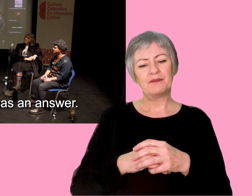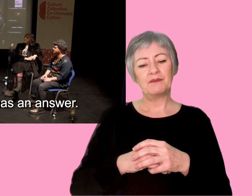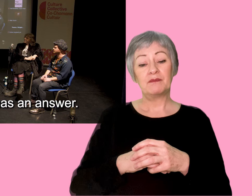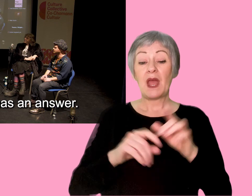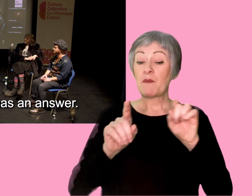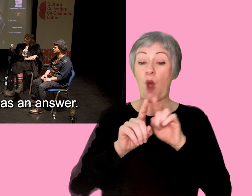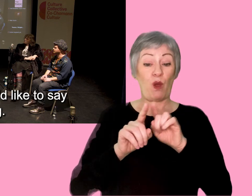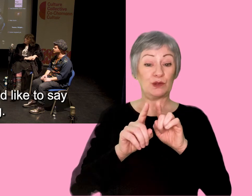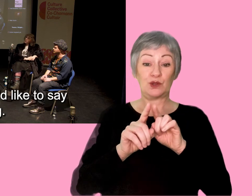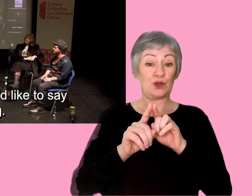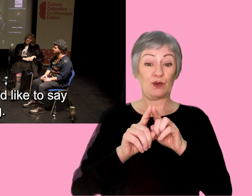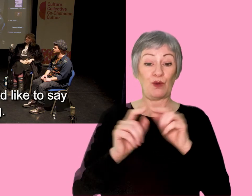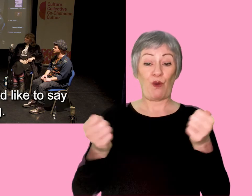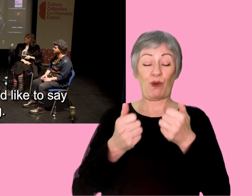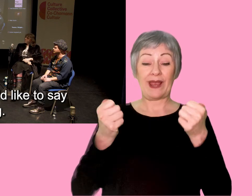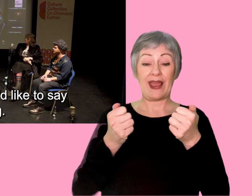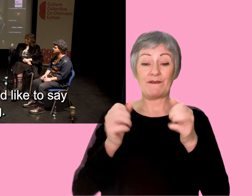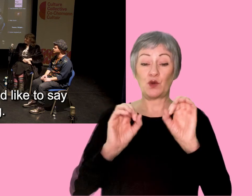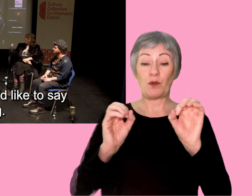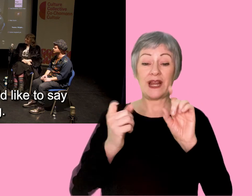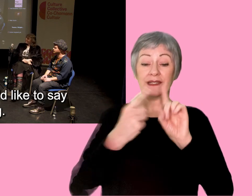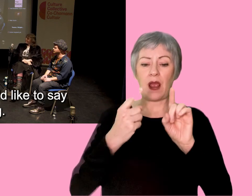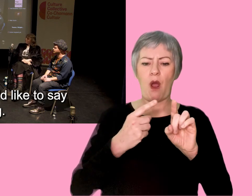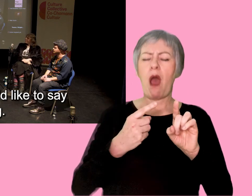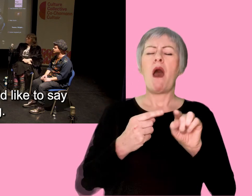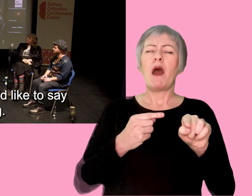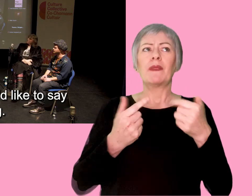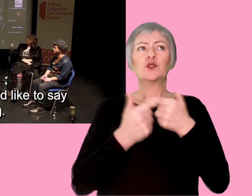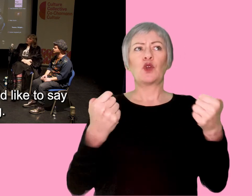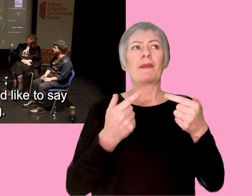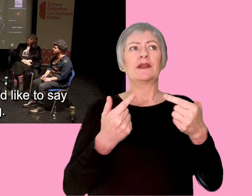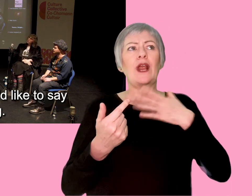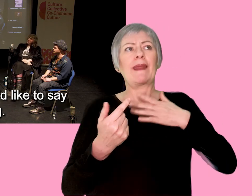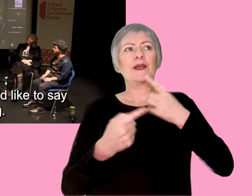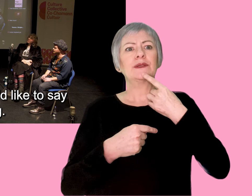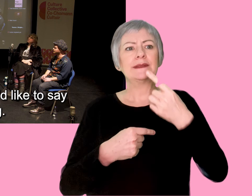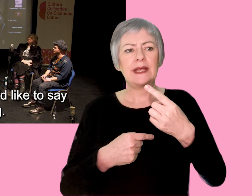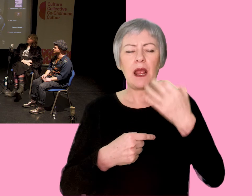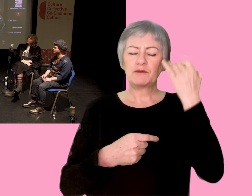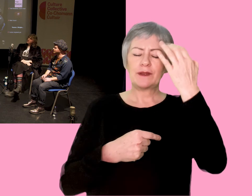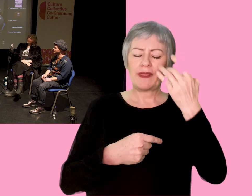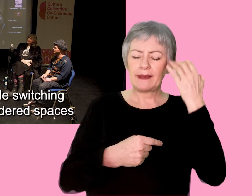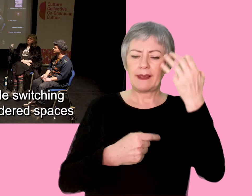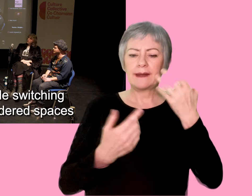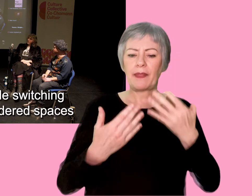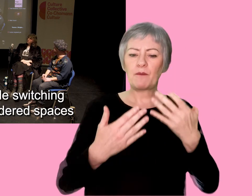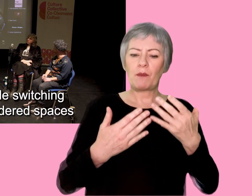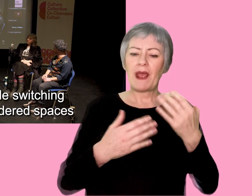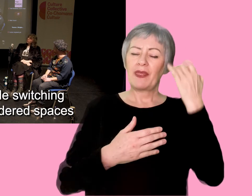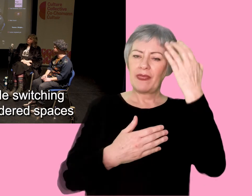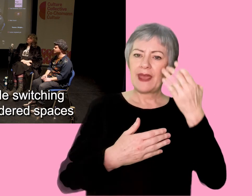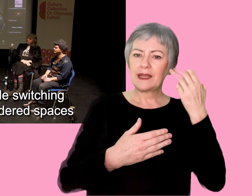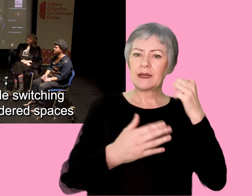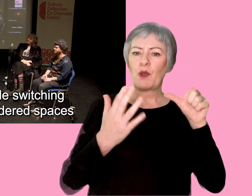That's also okay if nobody has an answer. No, there's just so much I'd like to say. But I'm thinking I'm thinking about